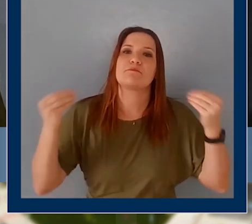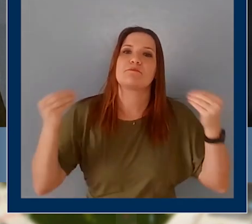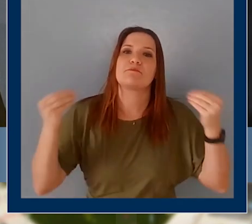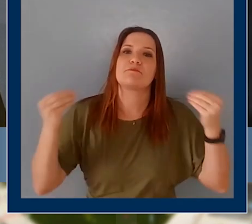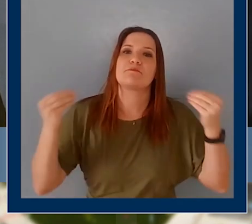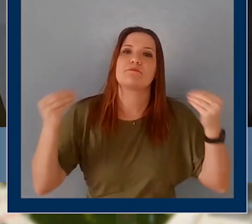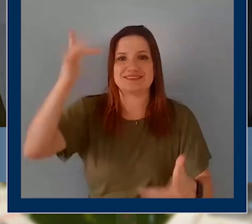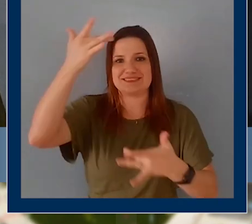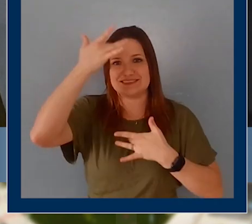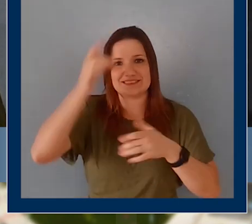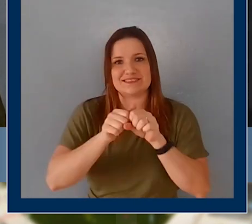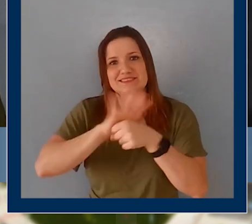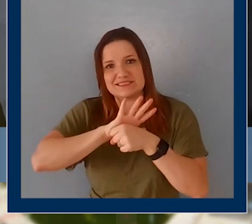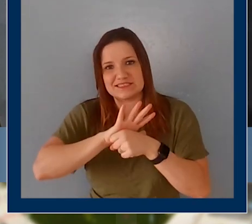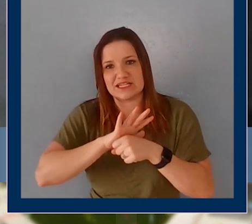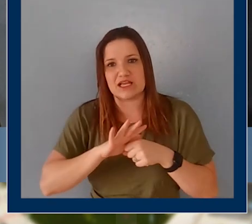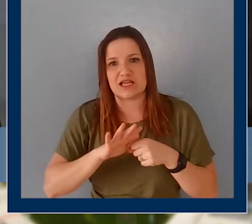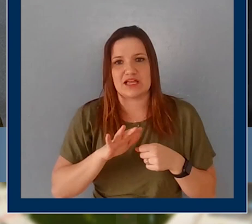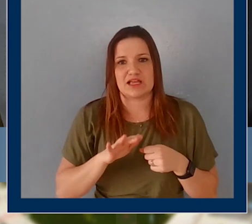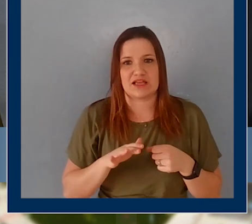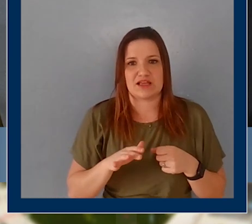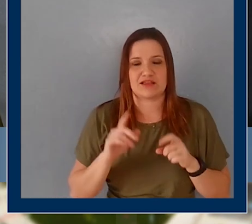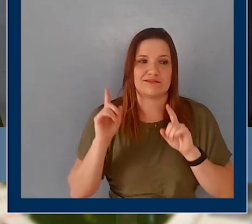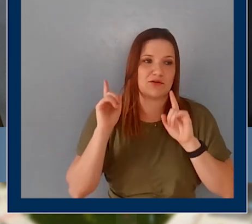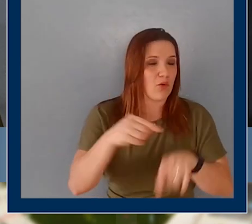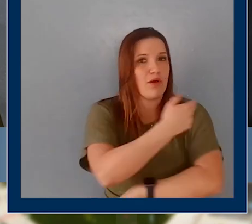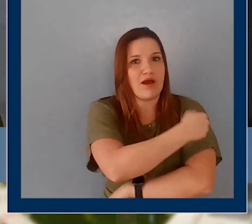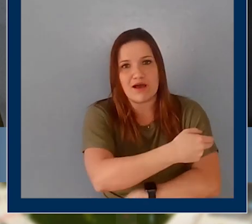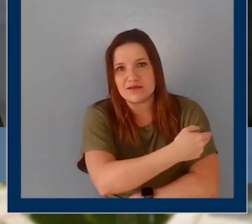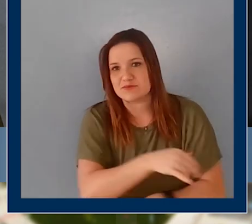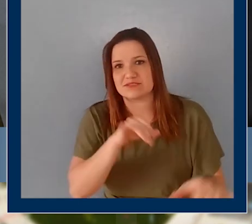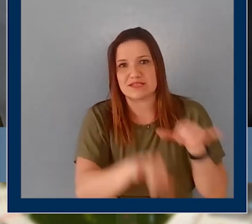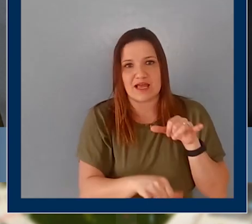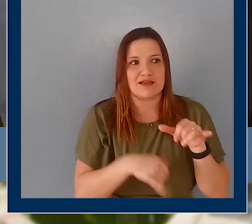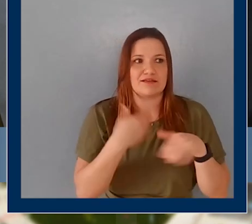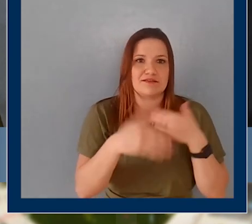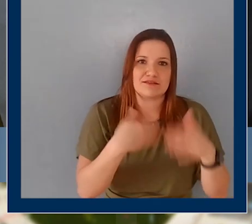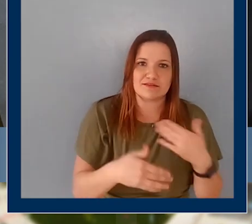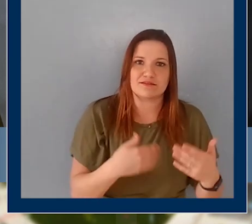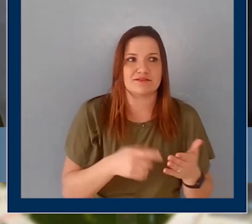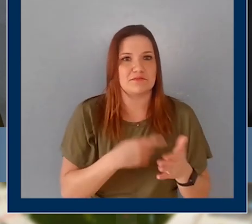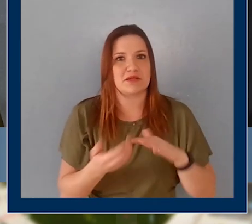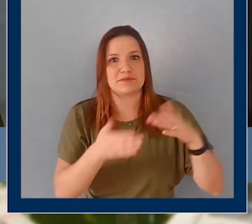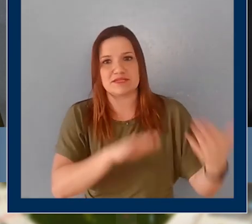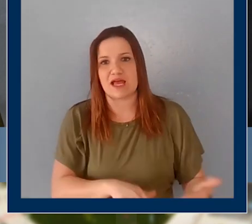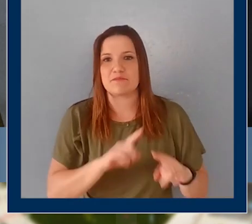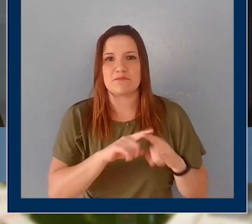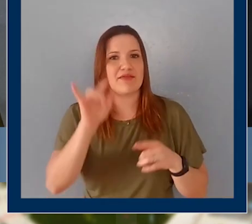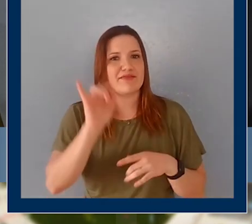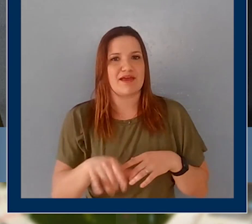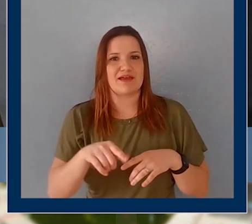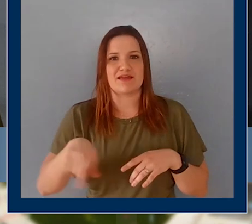has remained relatively constant throughout this pandemic in Tulare County. And so I think that was one of the questions that was asked. We're